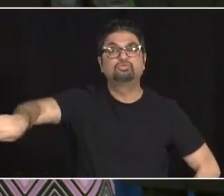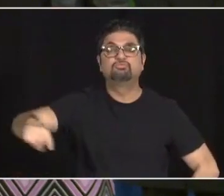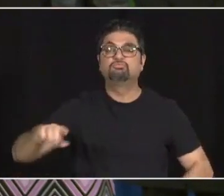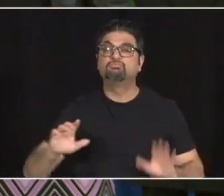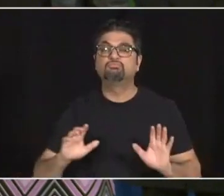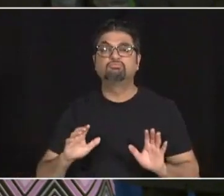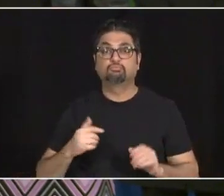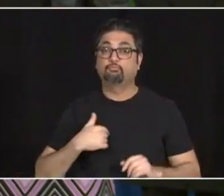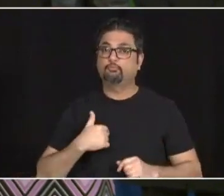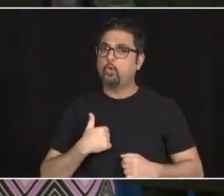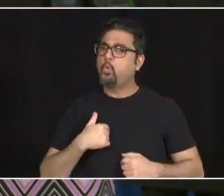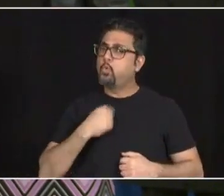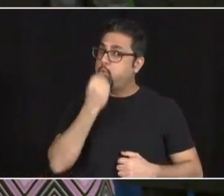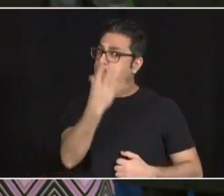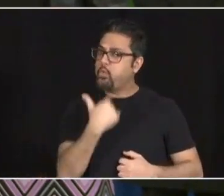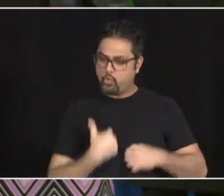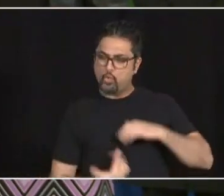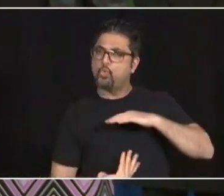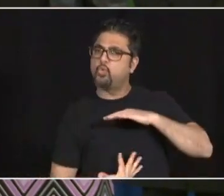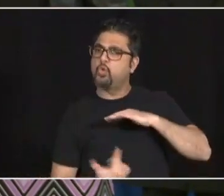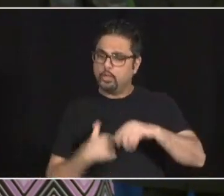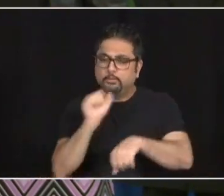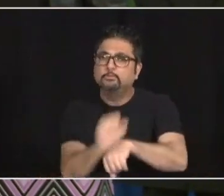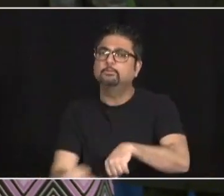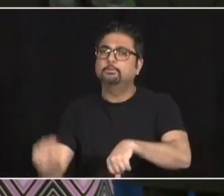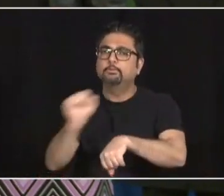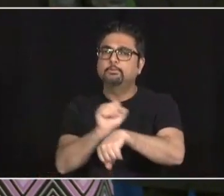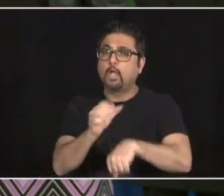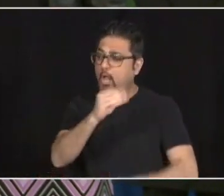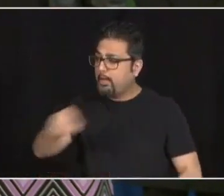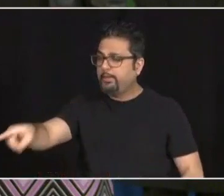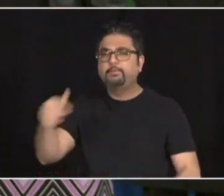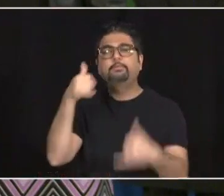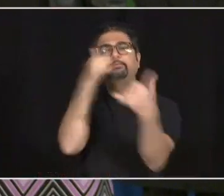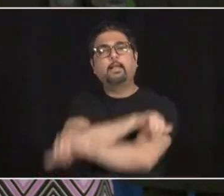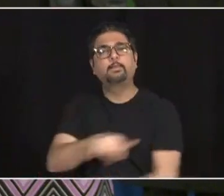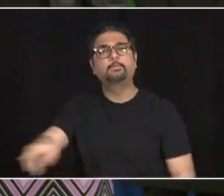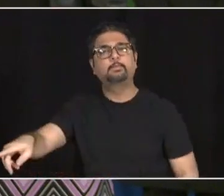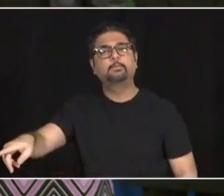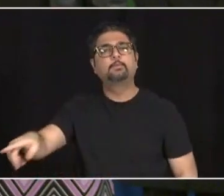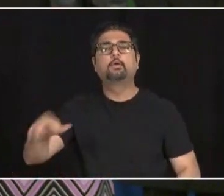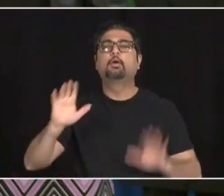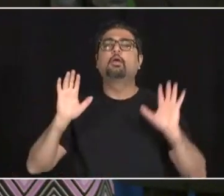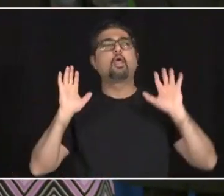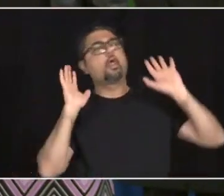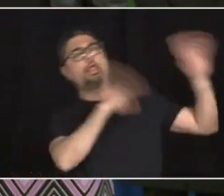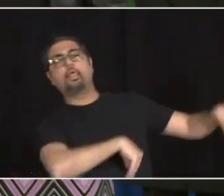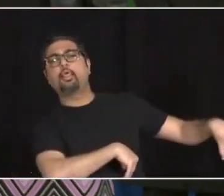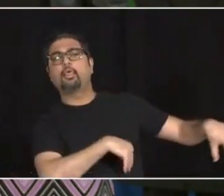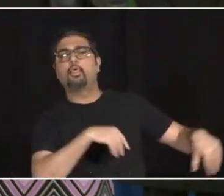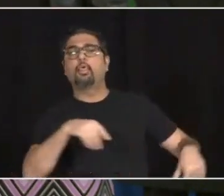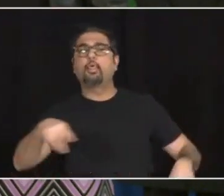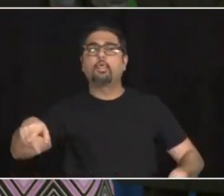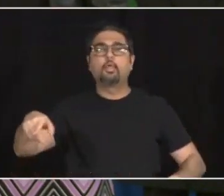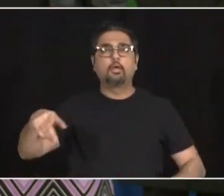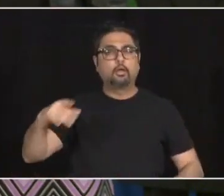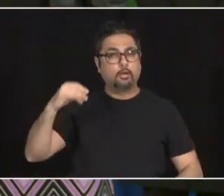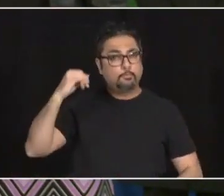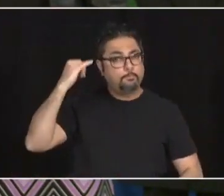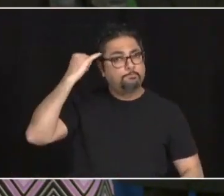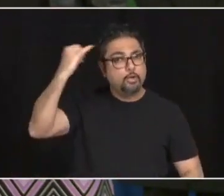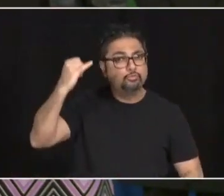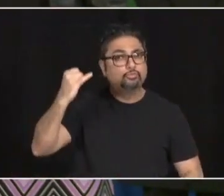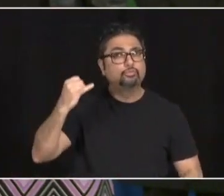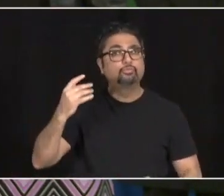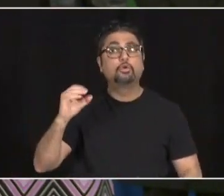work so hard, and we have a bunch of yahoos out there thinking it's all right. Imagine if every single Ontarian resident acted